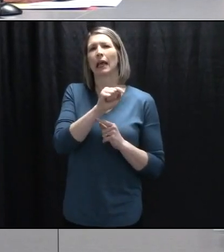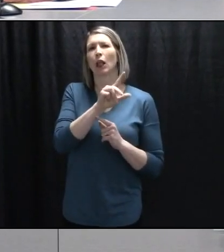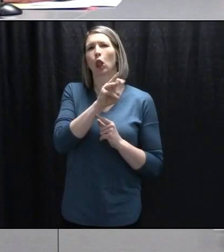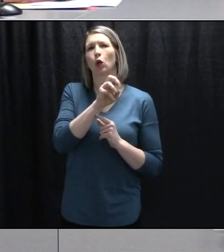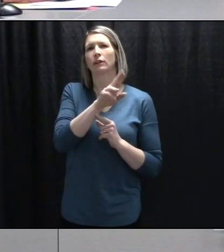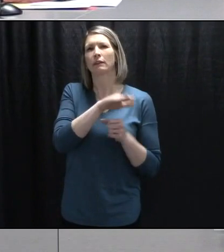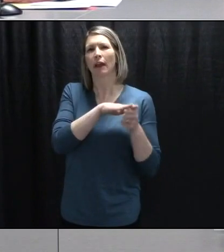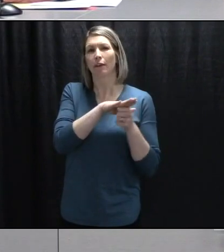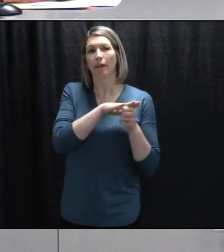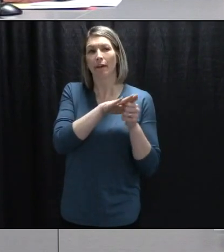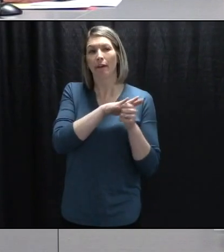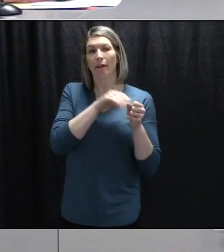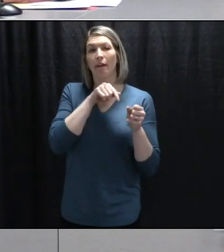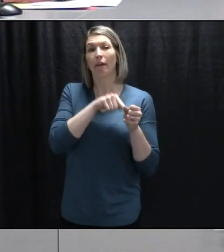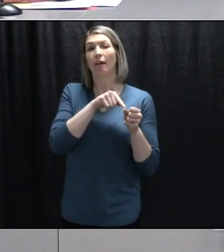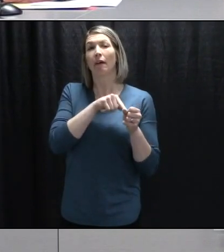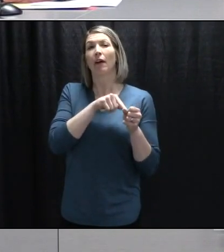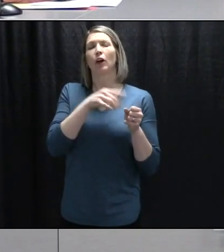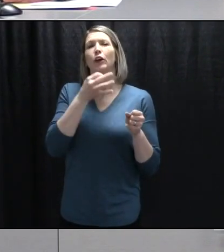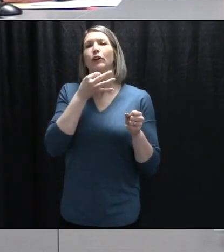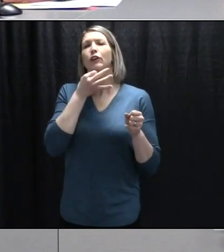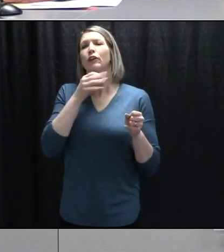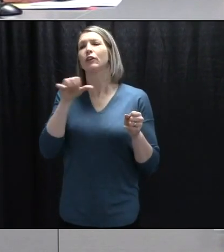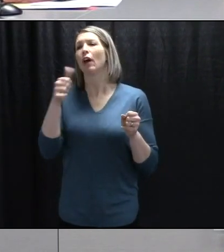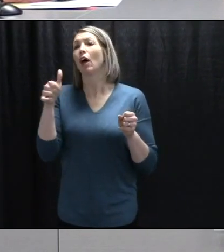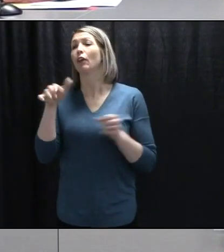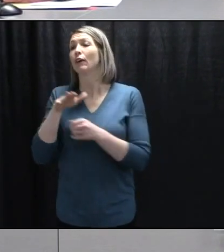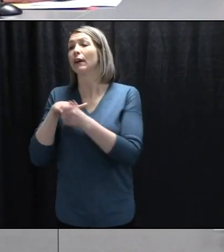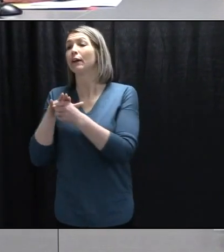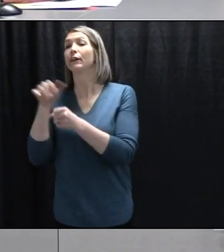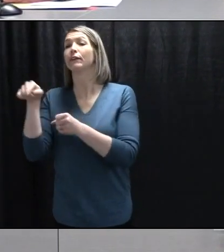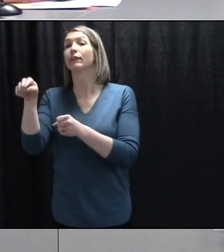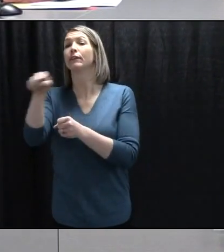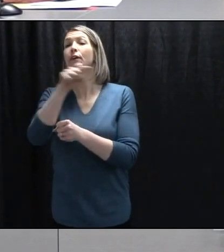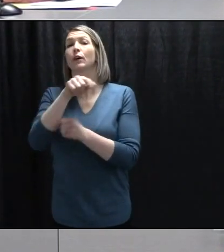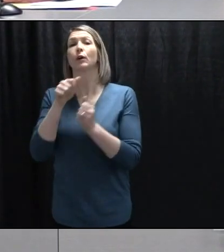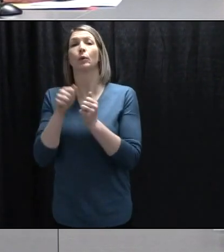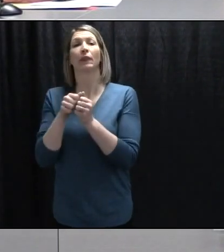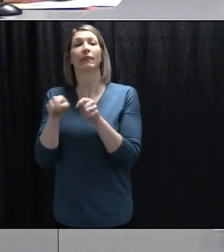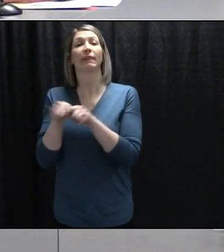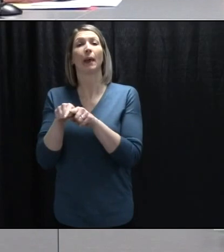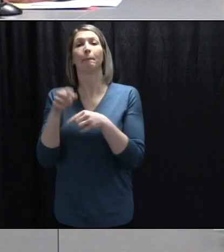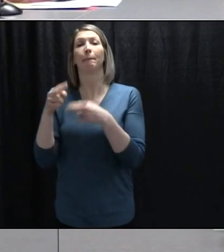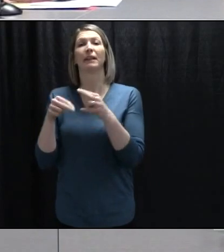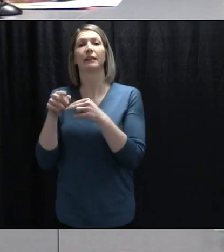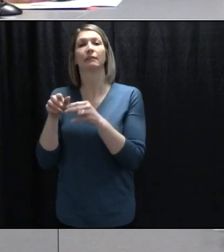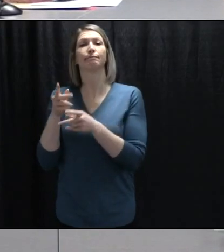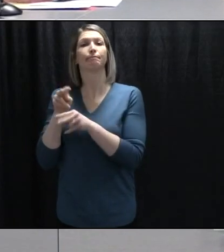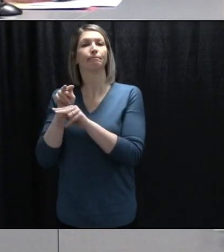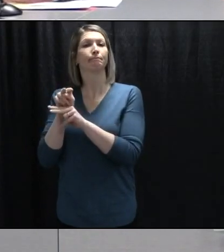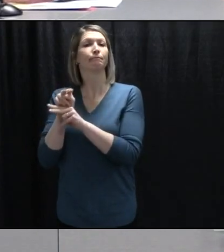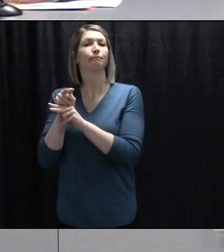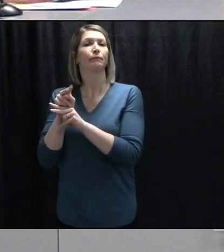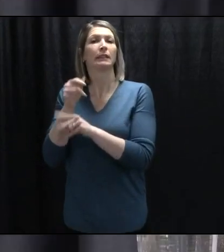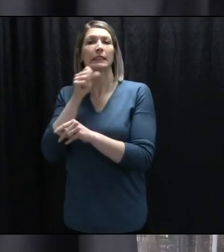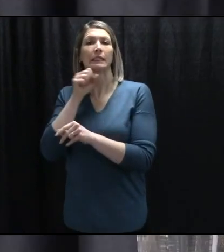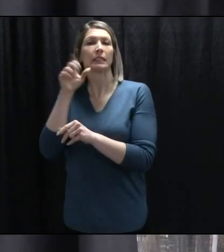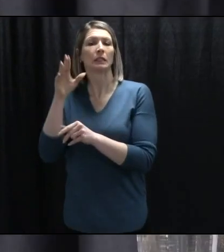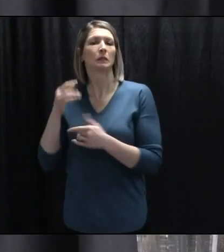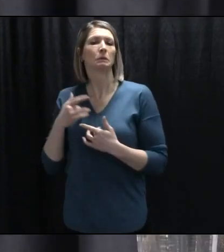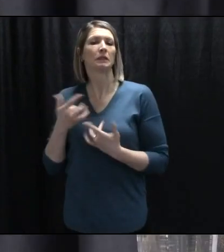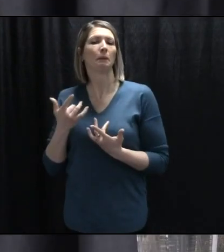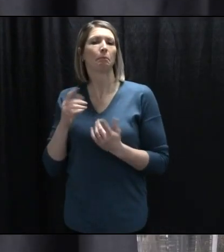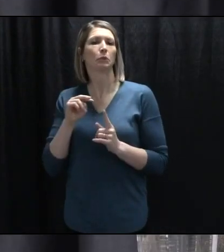other similar facilities in the province have reacted to the news that came out yesterday? From the point of view of other